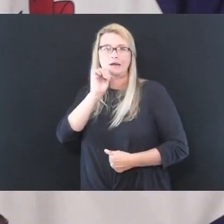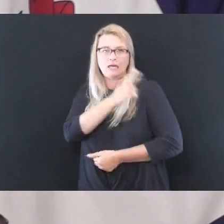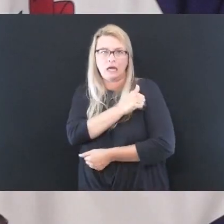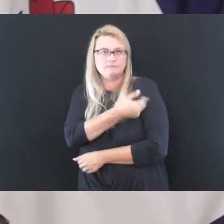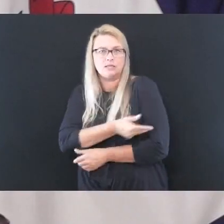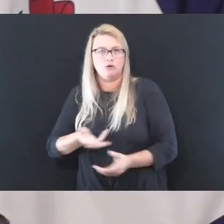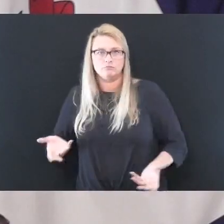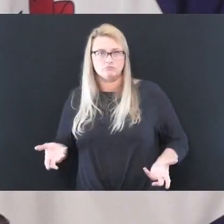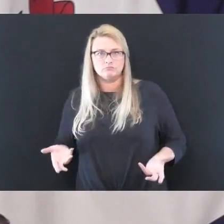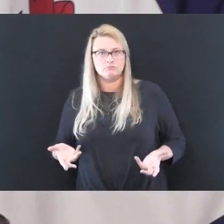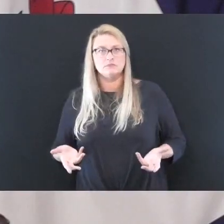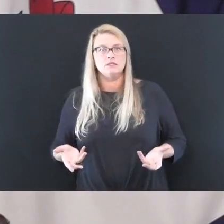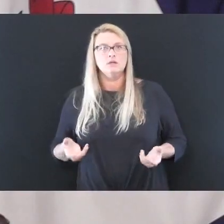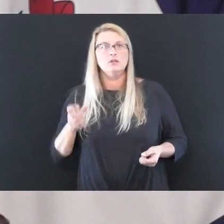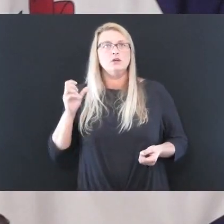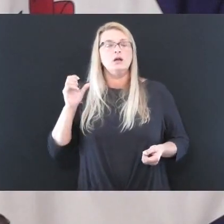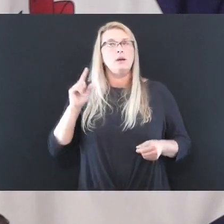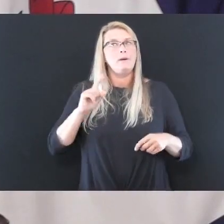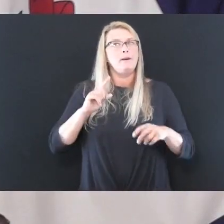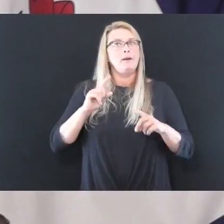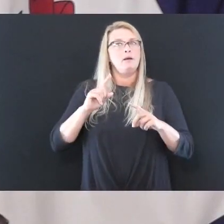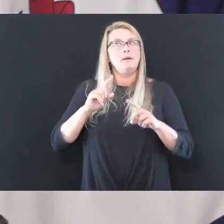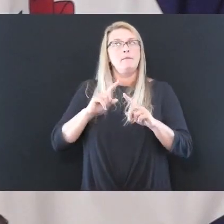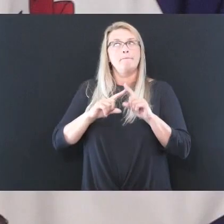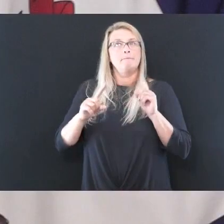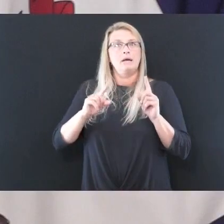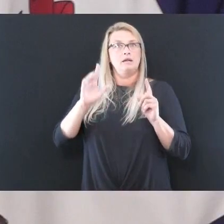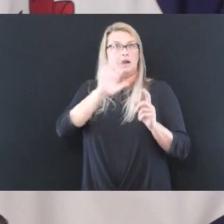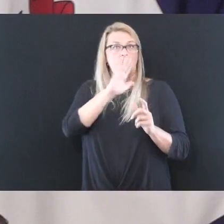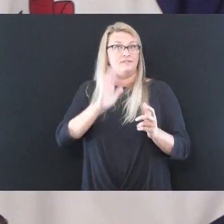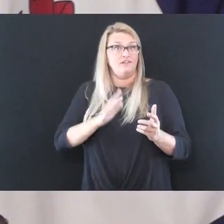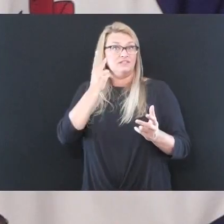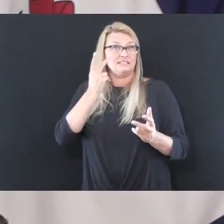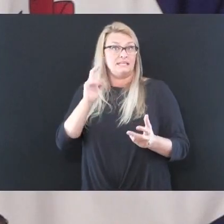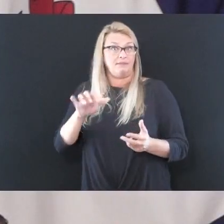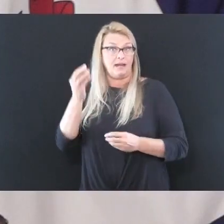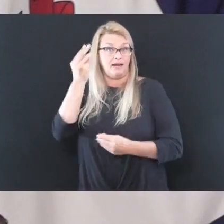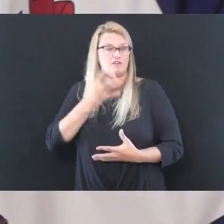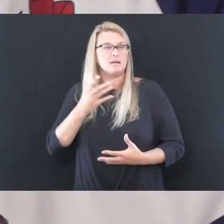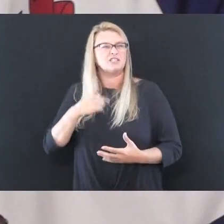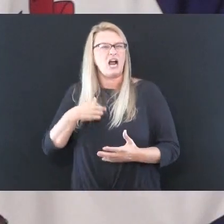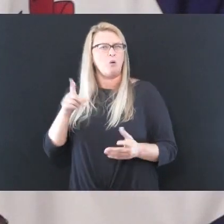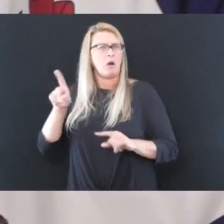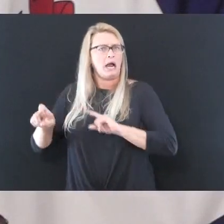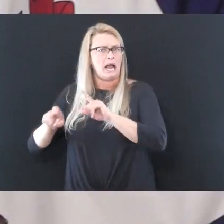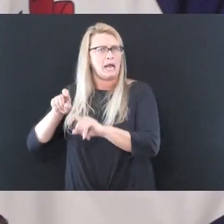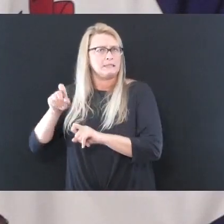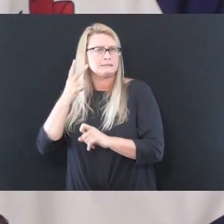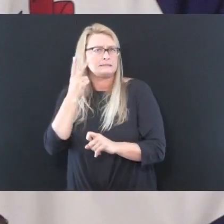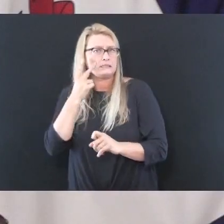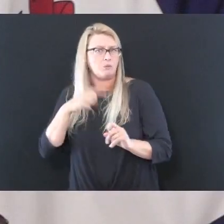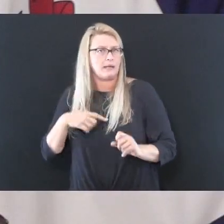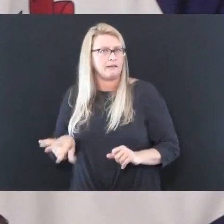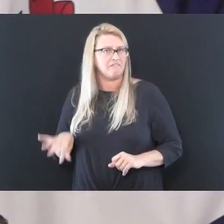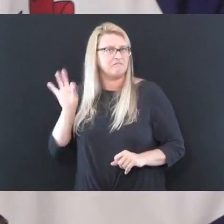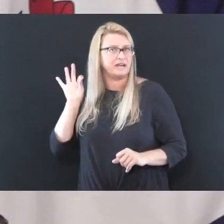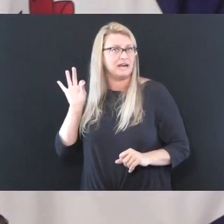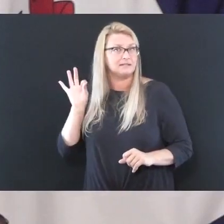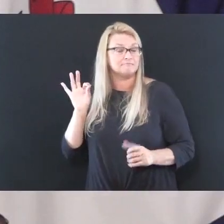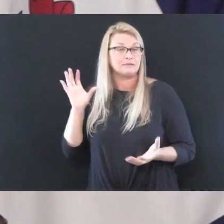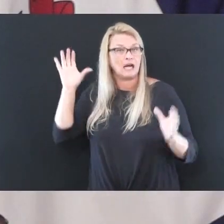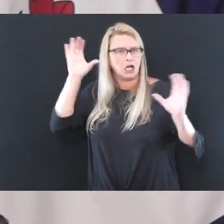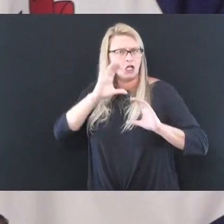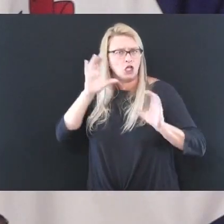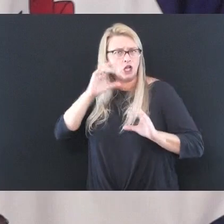everything, and but no one has brought that information to me. I'll dig into it and look as best I